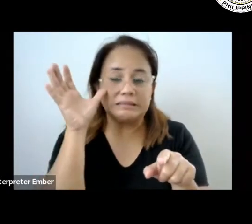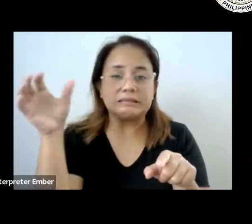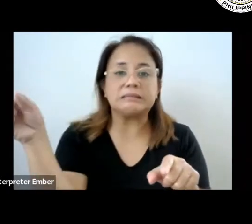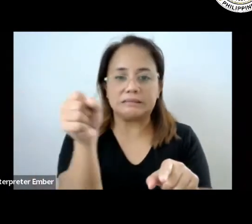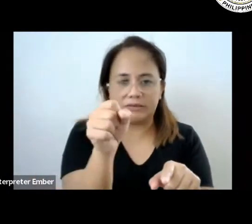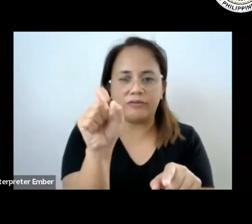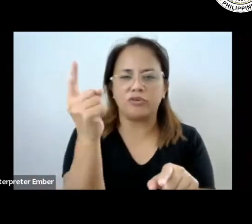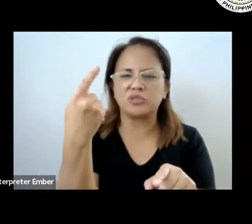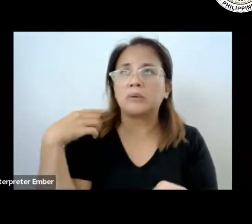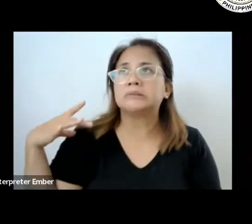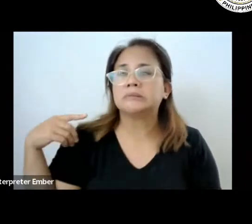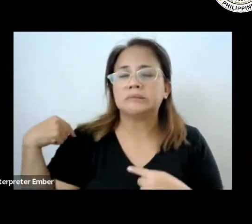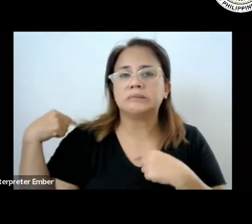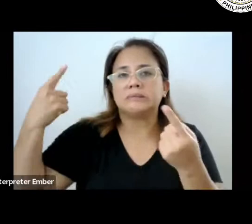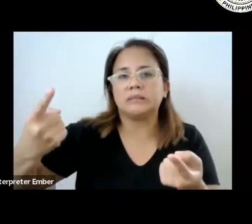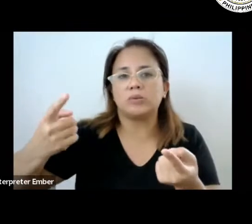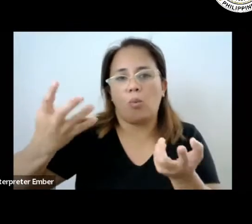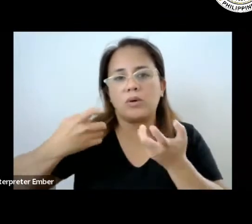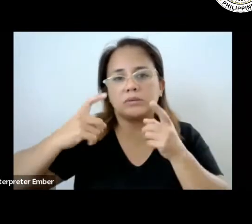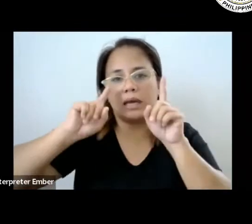first?